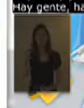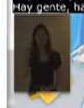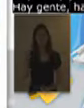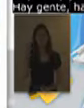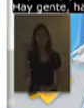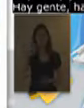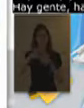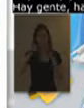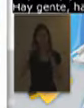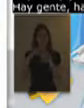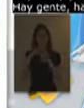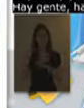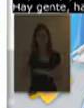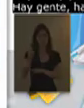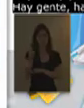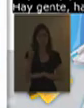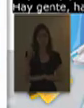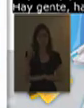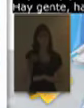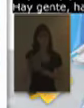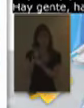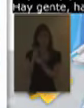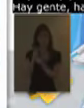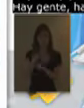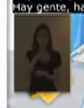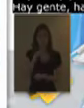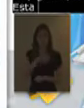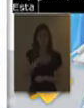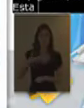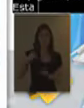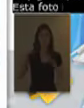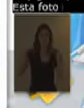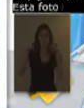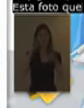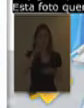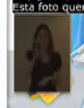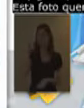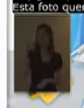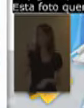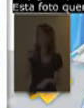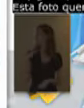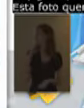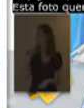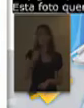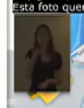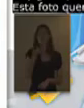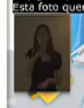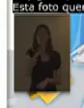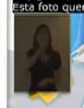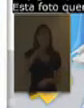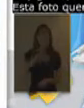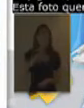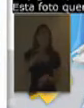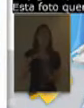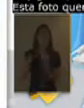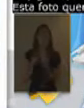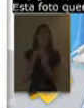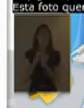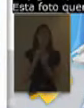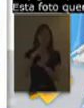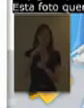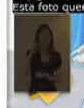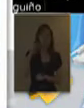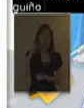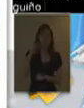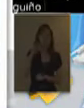a whole group behind me that have been working on this. And this photo, well, I wanted to show this photo just to refer to all the people